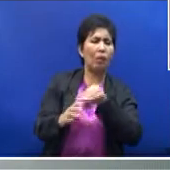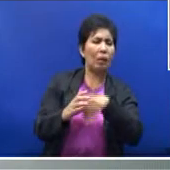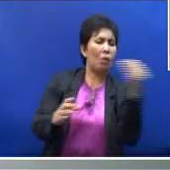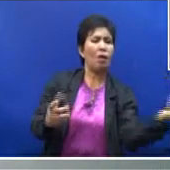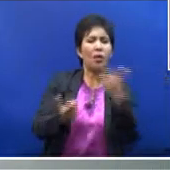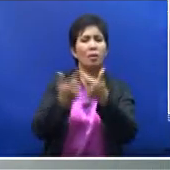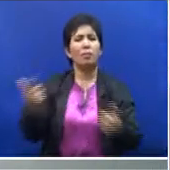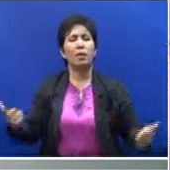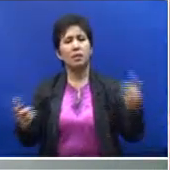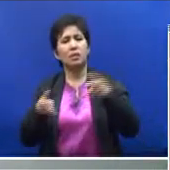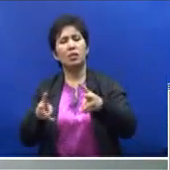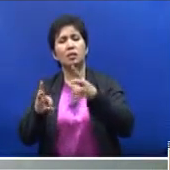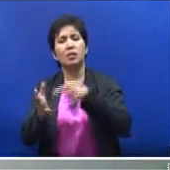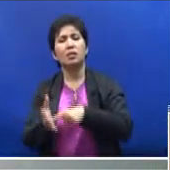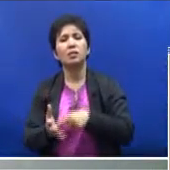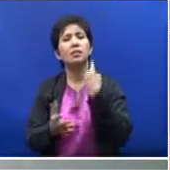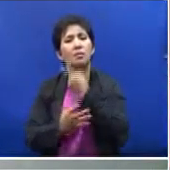social group.